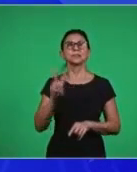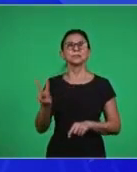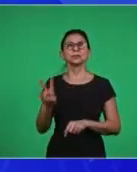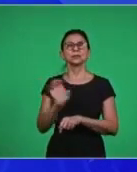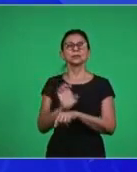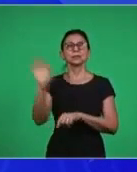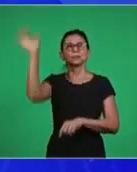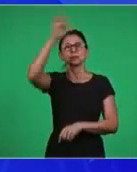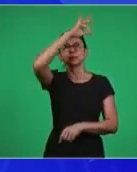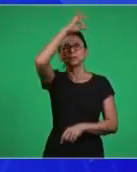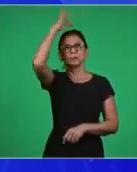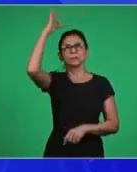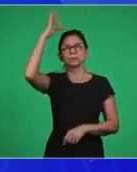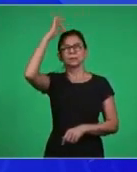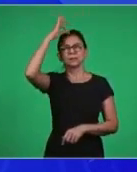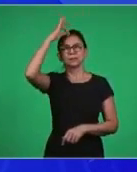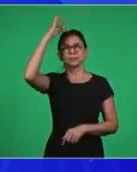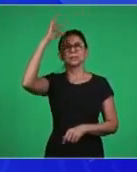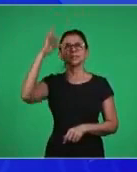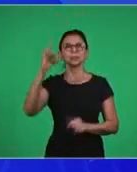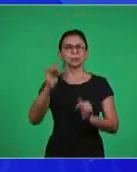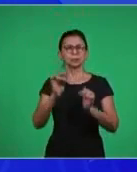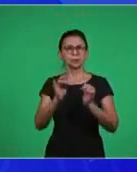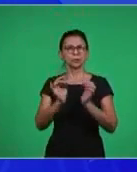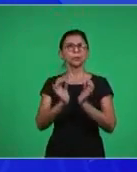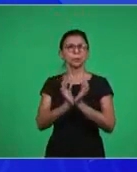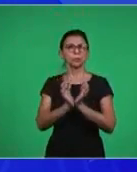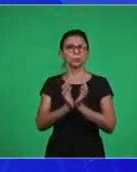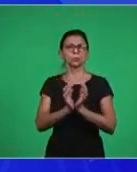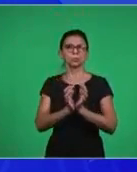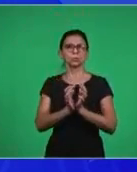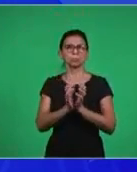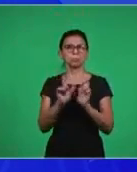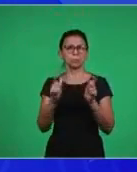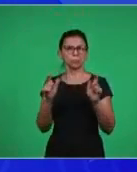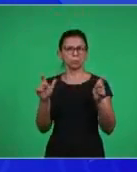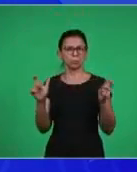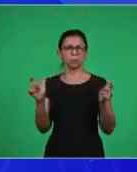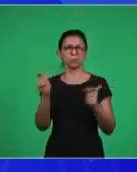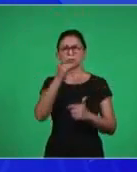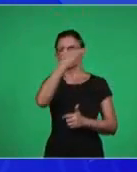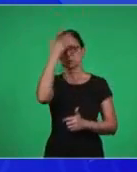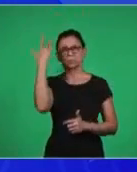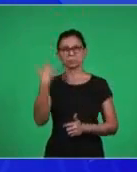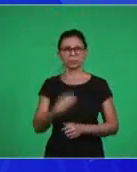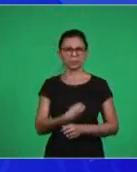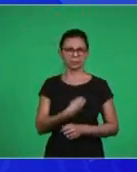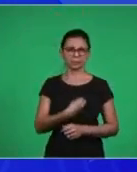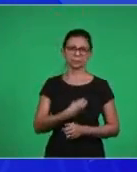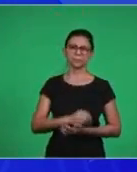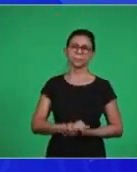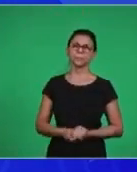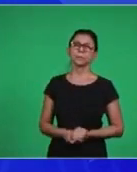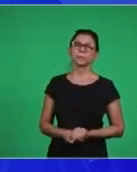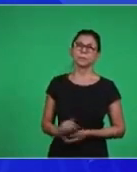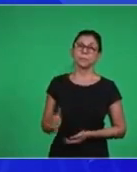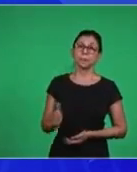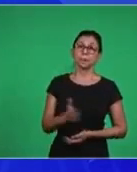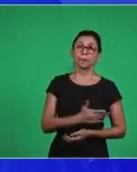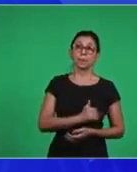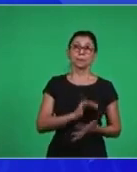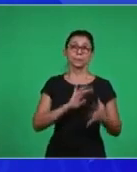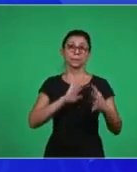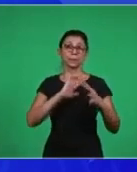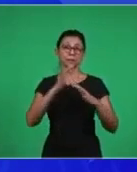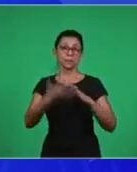players. And I'm in Vila Velha, Espírito Santo, the Theater Boa Vista, with a group that represent the brethren that are there participating.